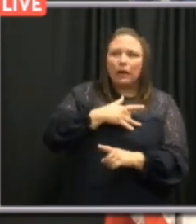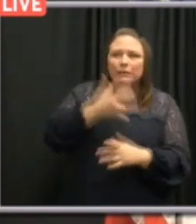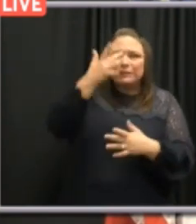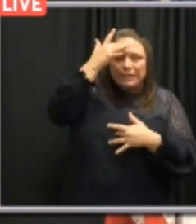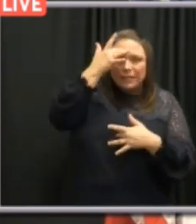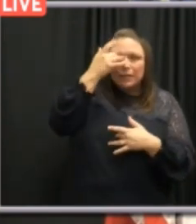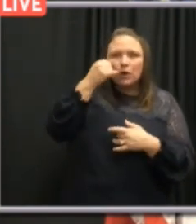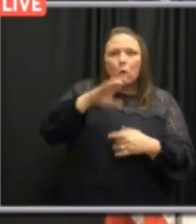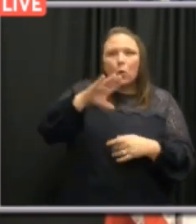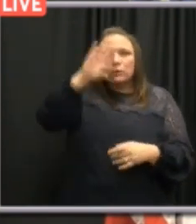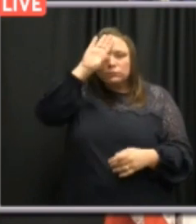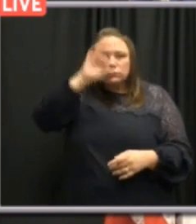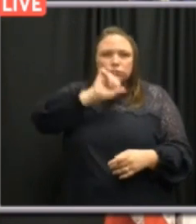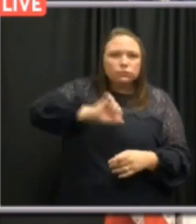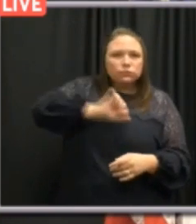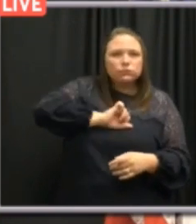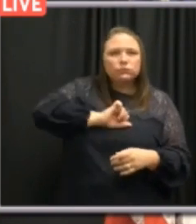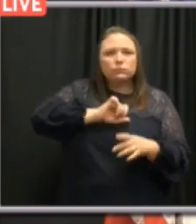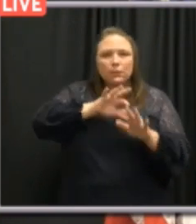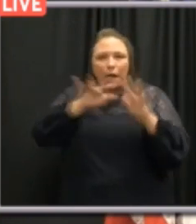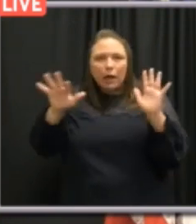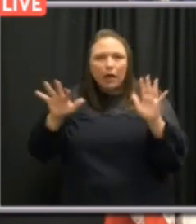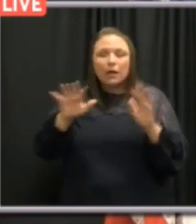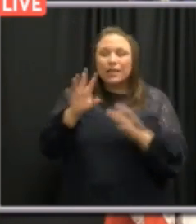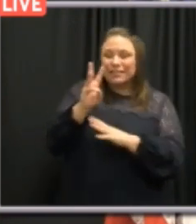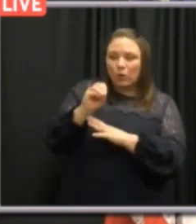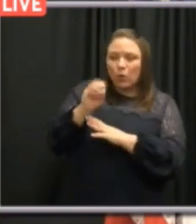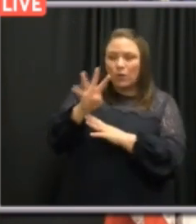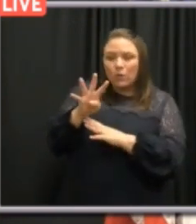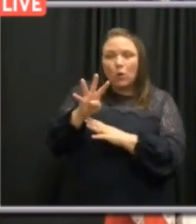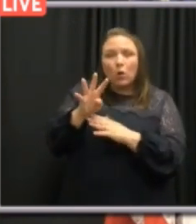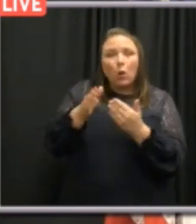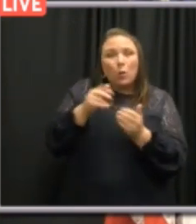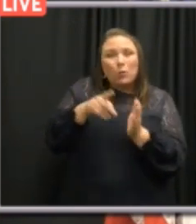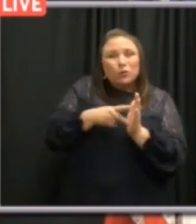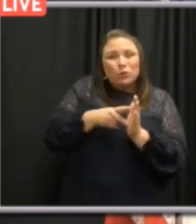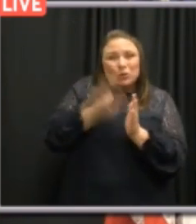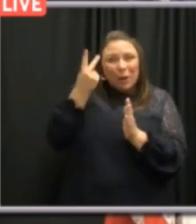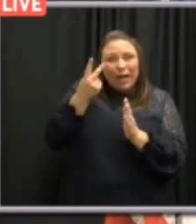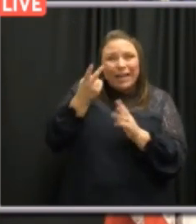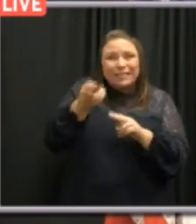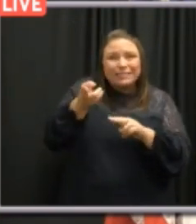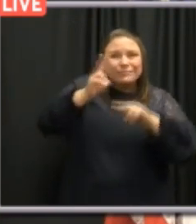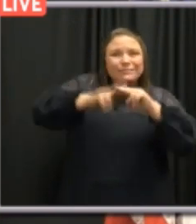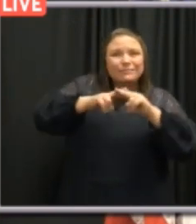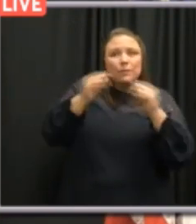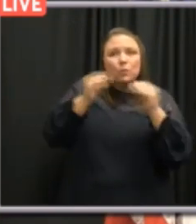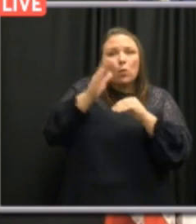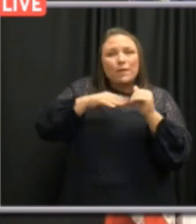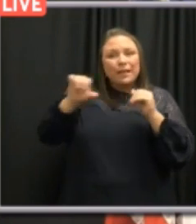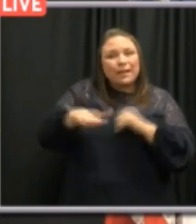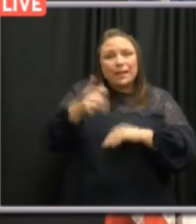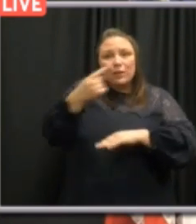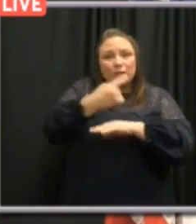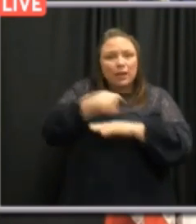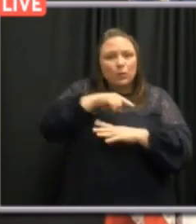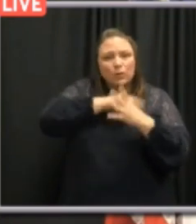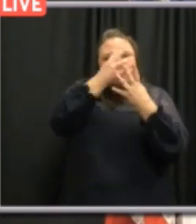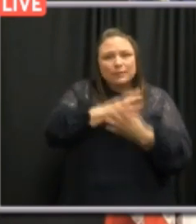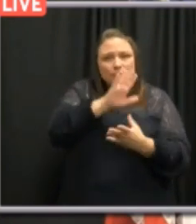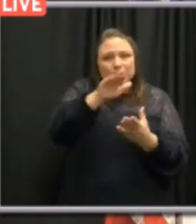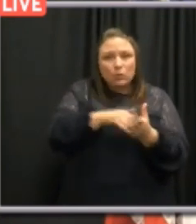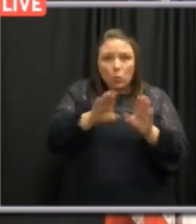another reason. I also want to highlight 604 is almost twice higher than any other day that we've run our assessment